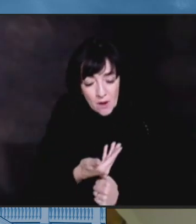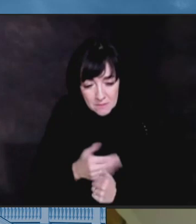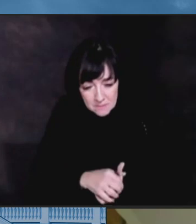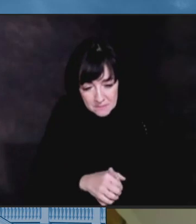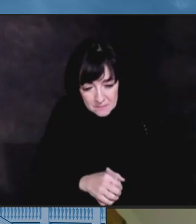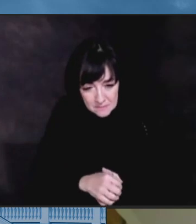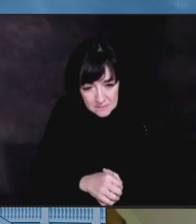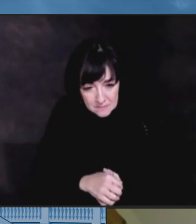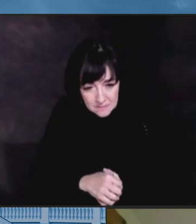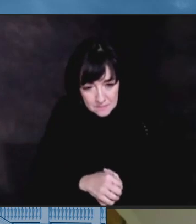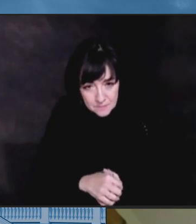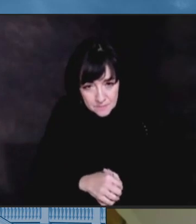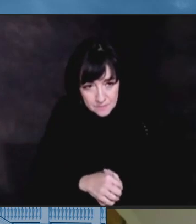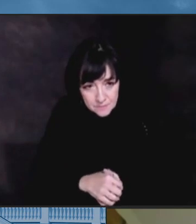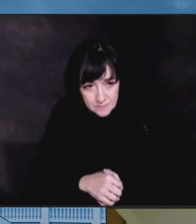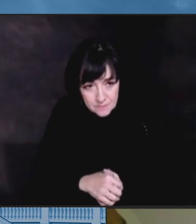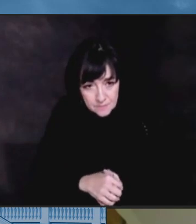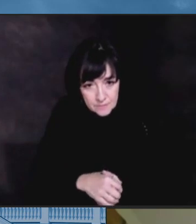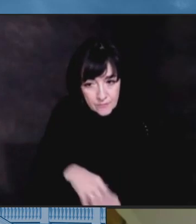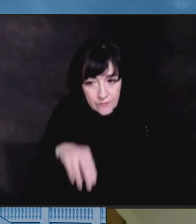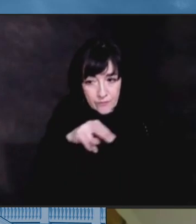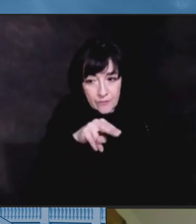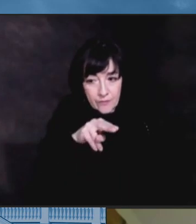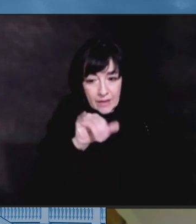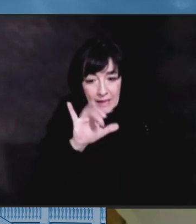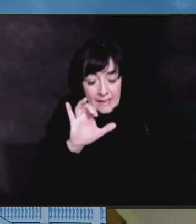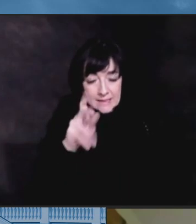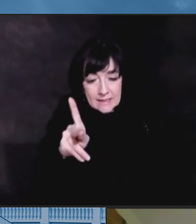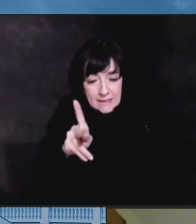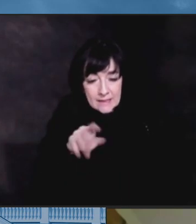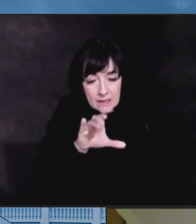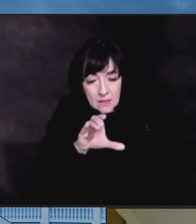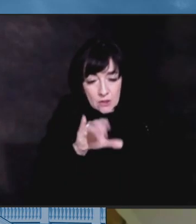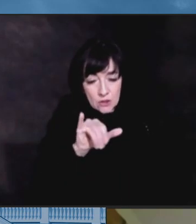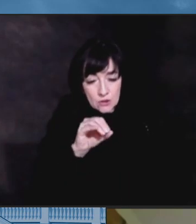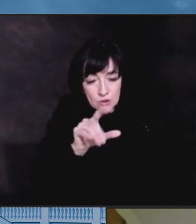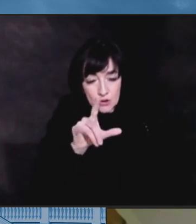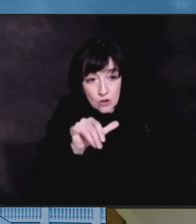Next, we have Nick Ciolino from Delaware Public Media.